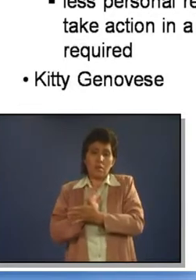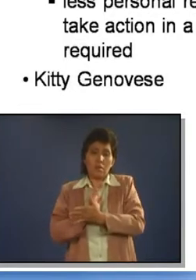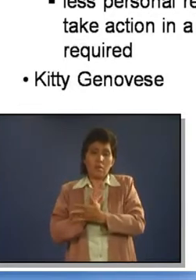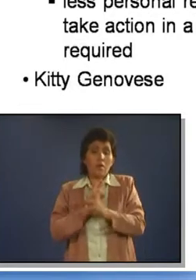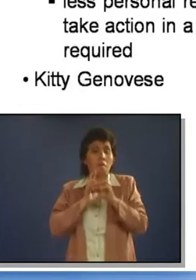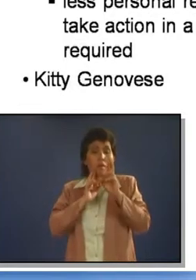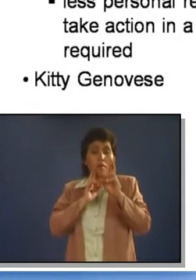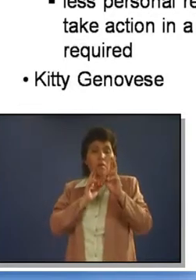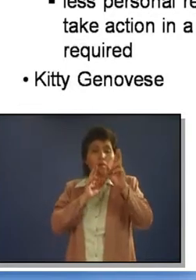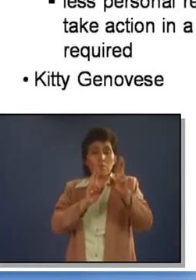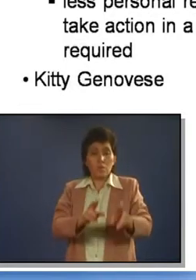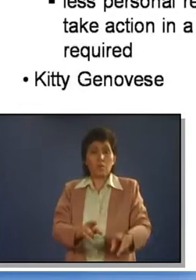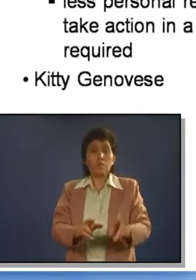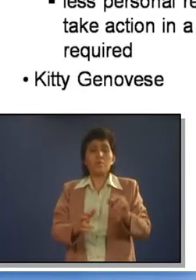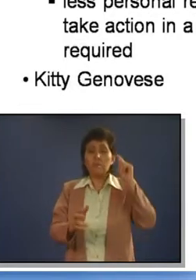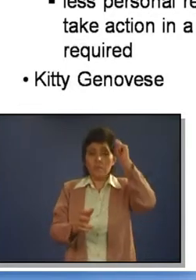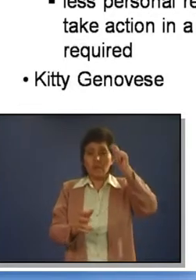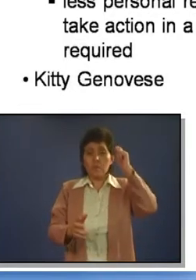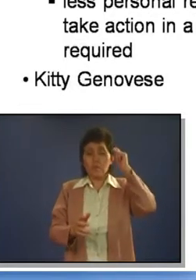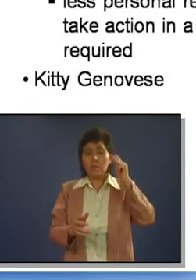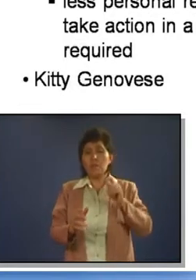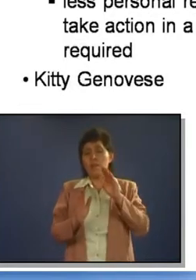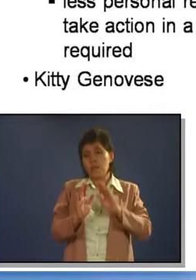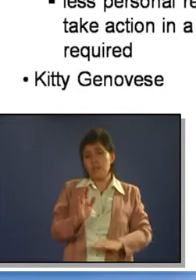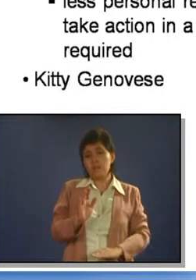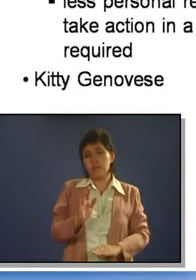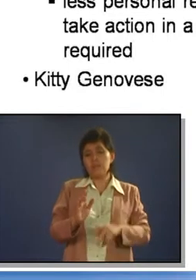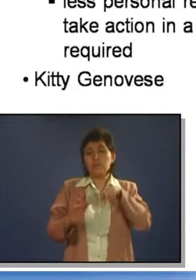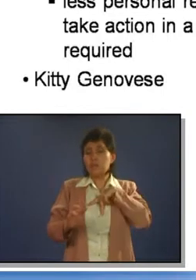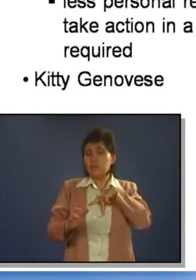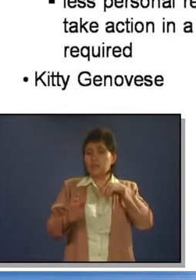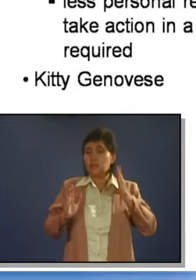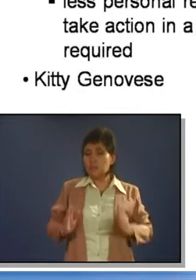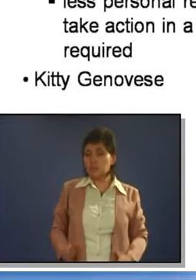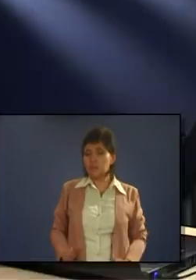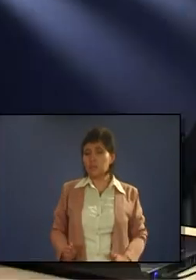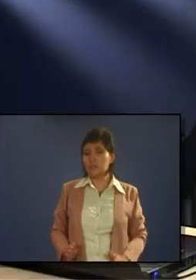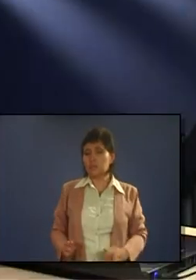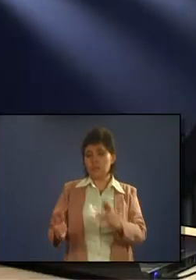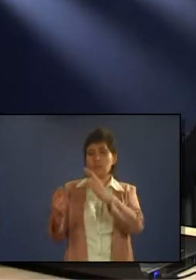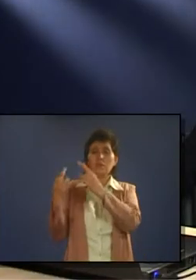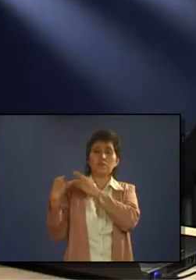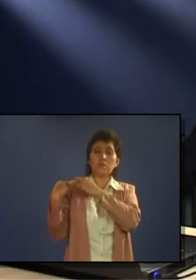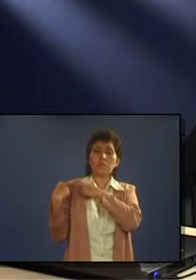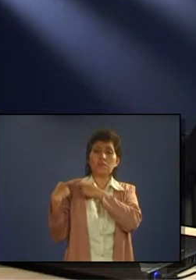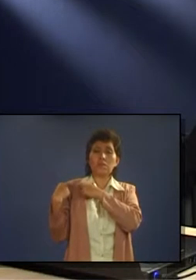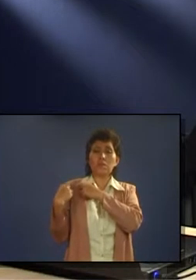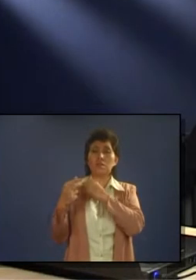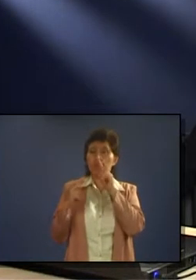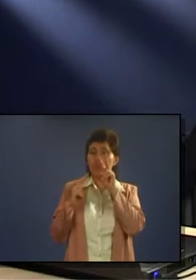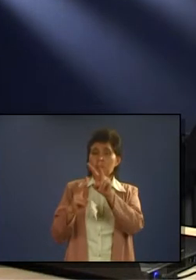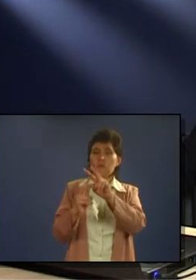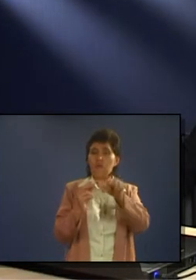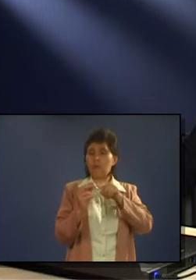of responsibility theory. It means you're less likely to take personal responsibility. Now, when you have 10 people